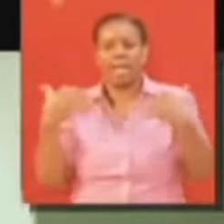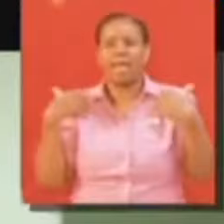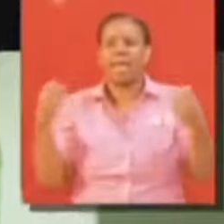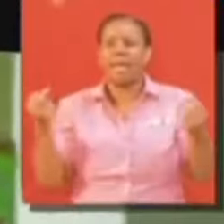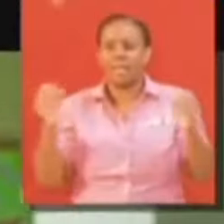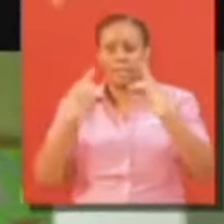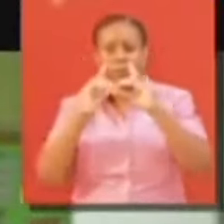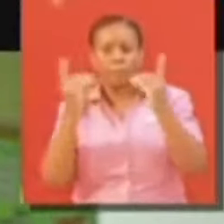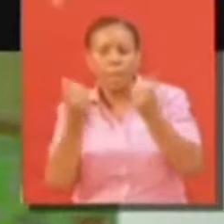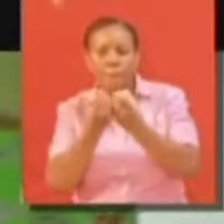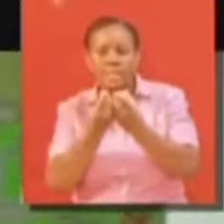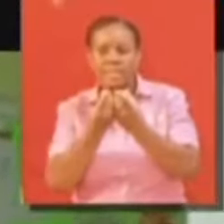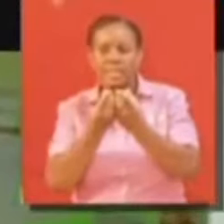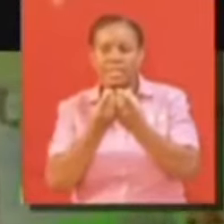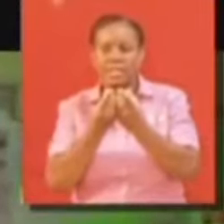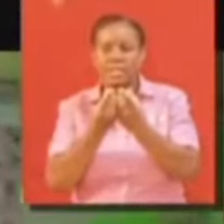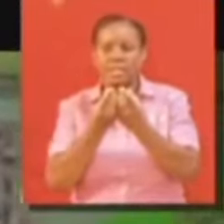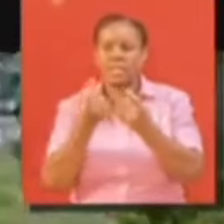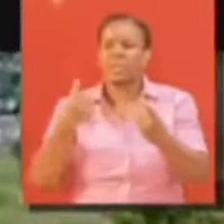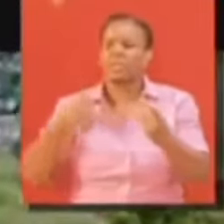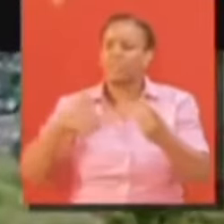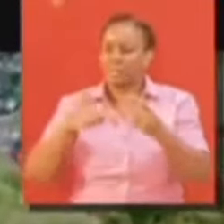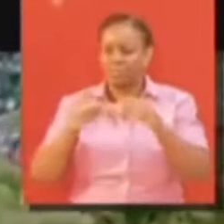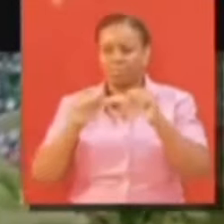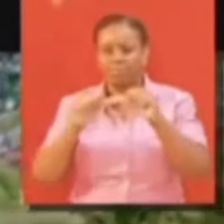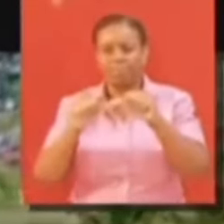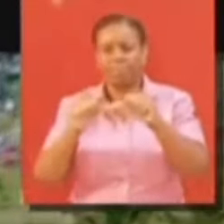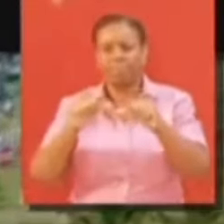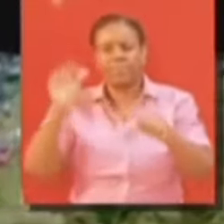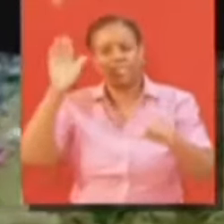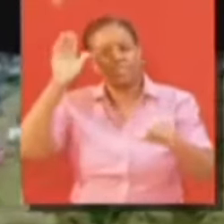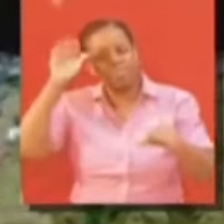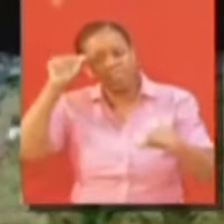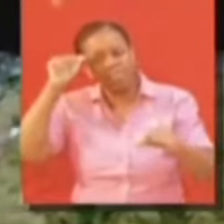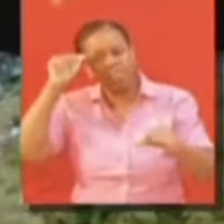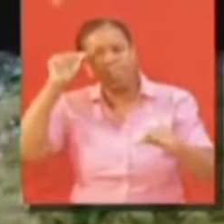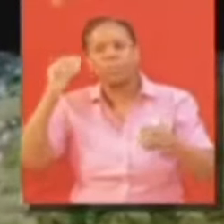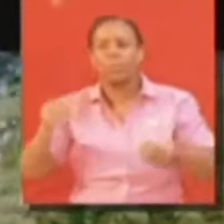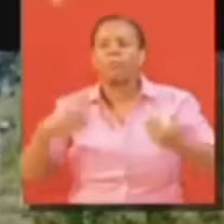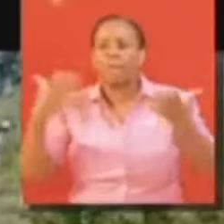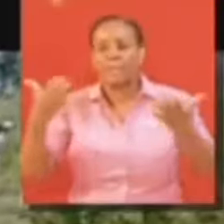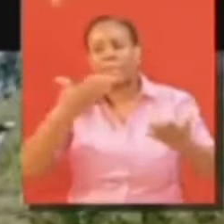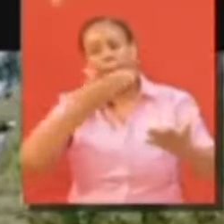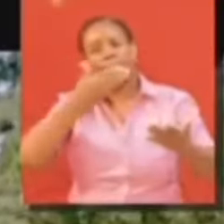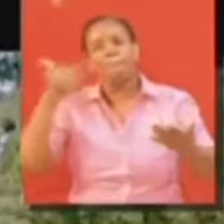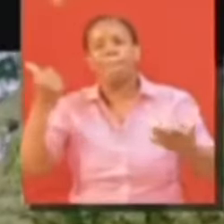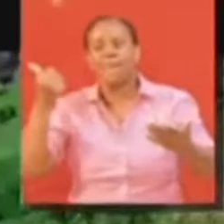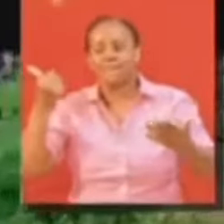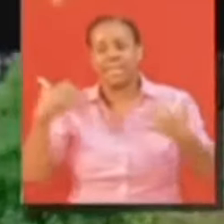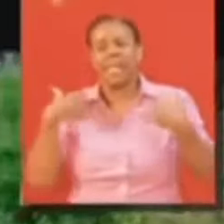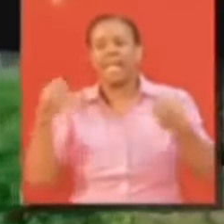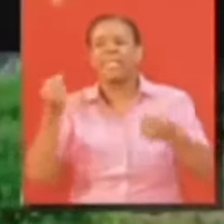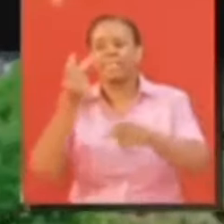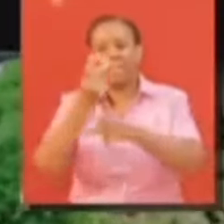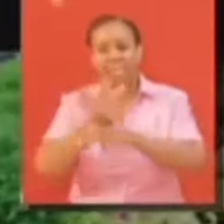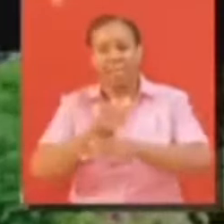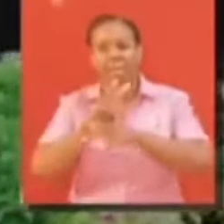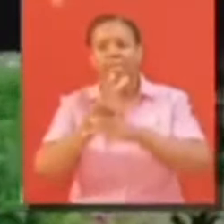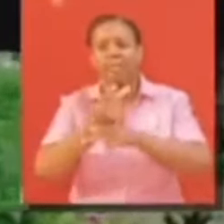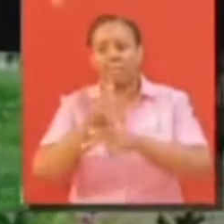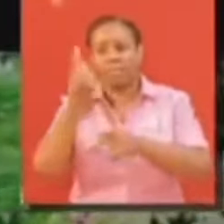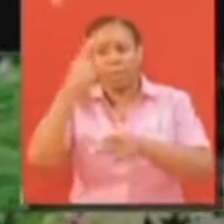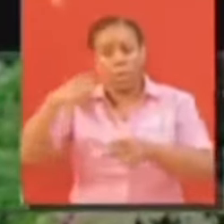care that is necessary to aid a speedy recovery for those who end up with this virus. Do